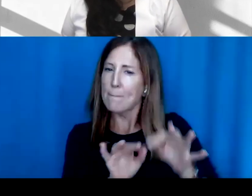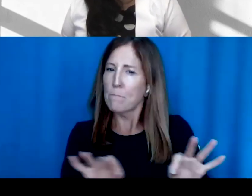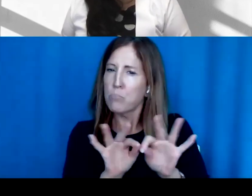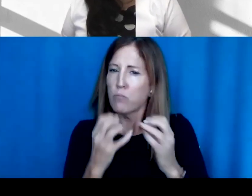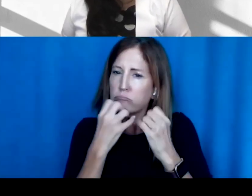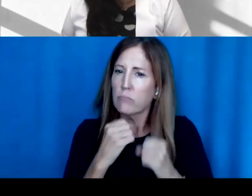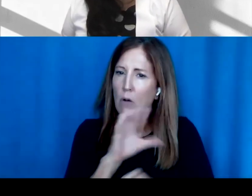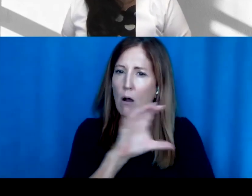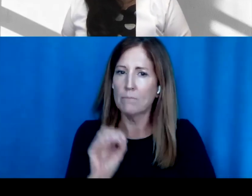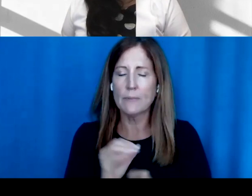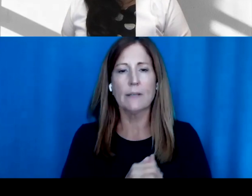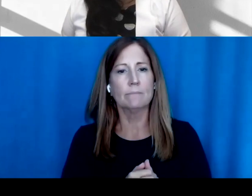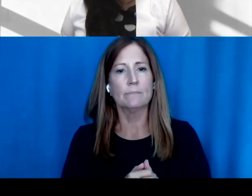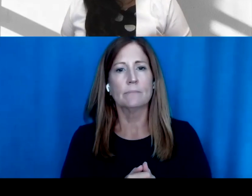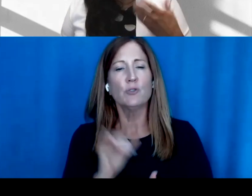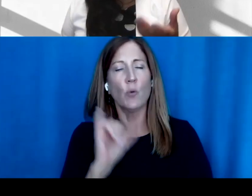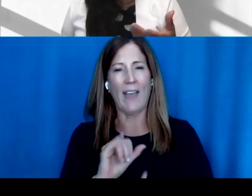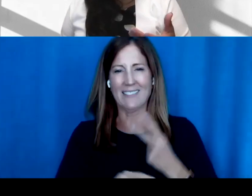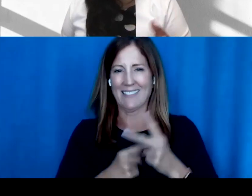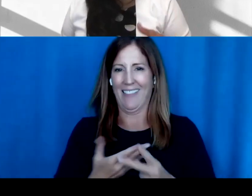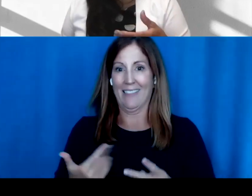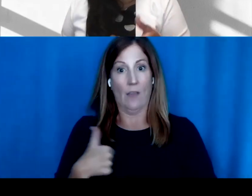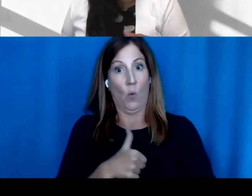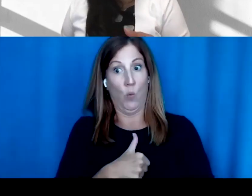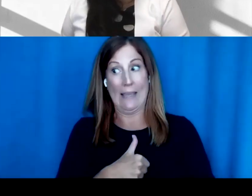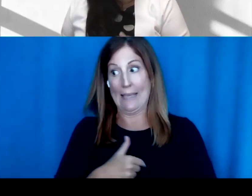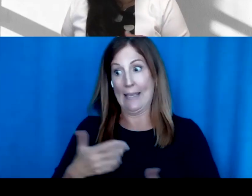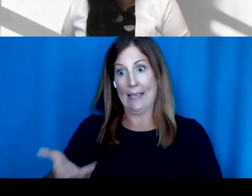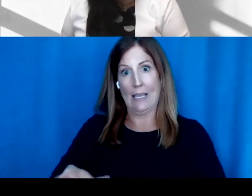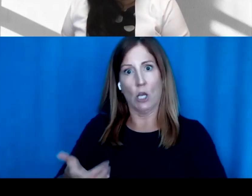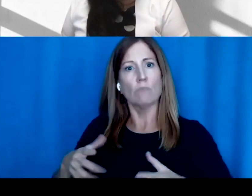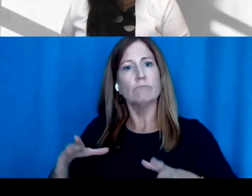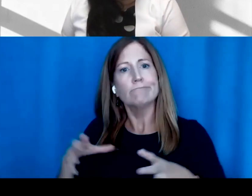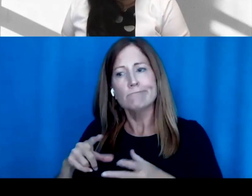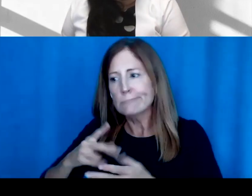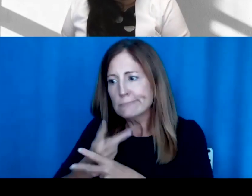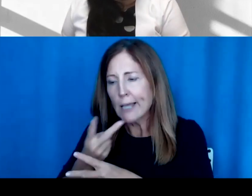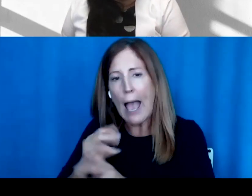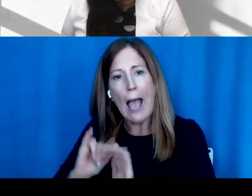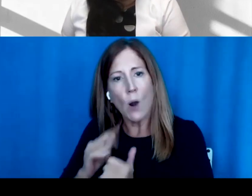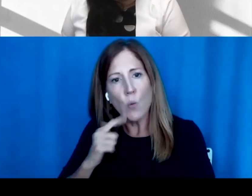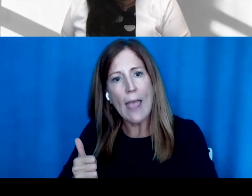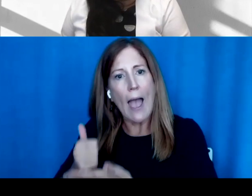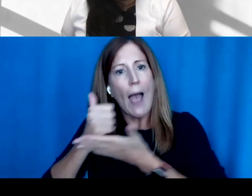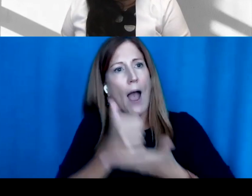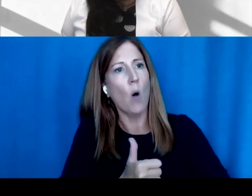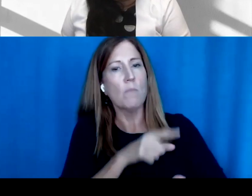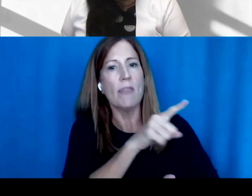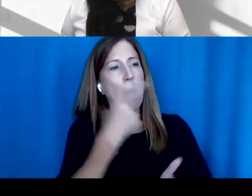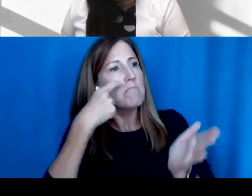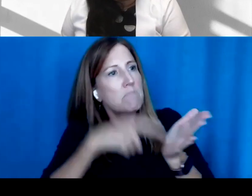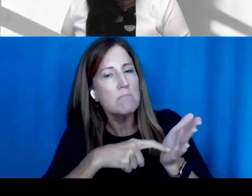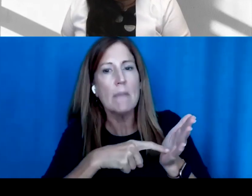the kinds of things that we need to be figuring out. How do we help them to address it?